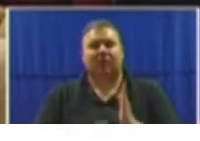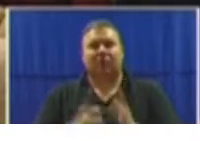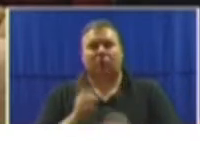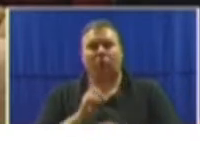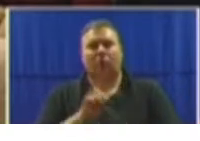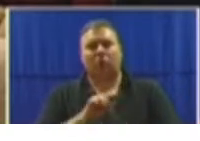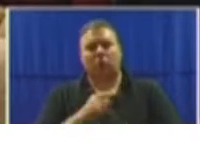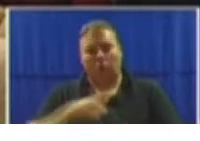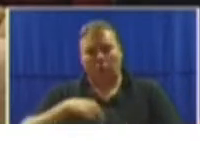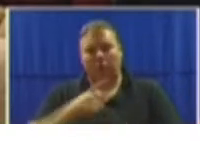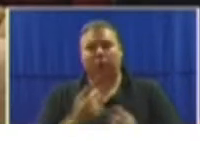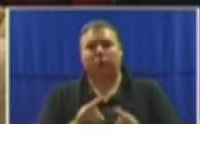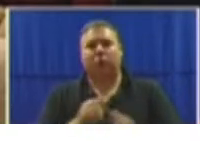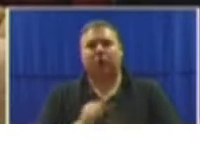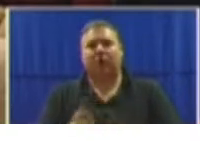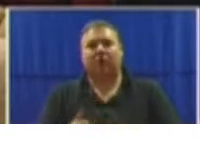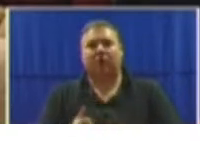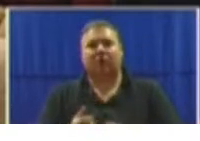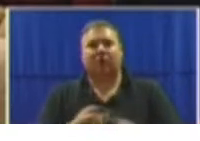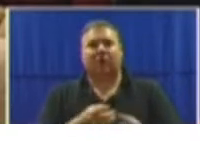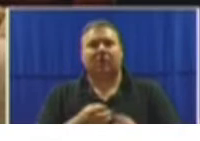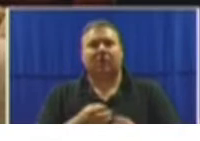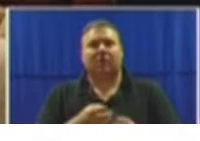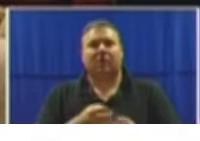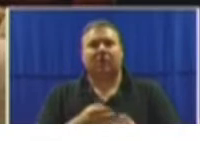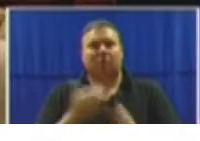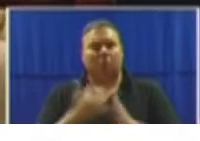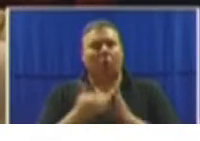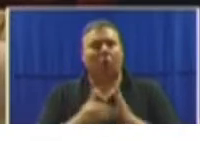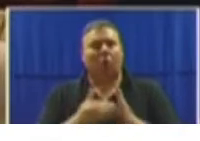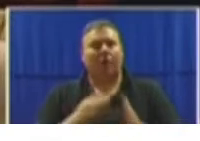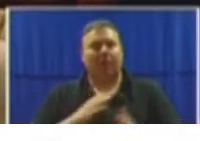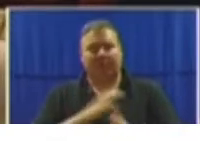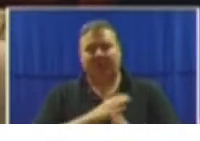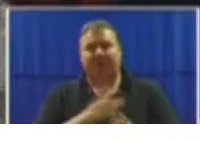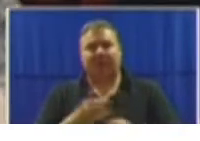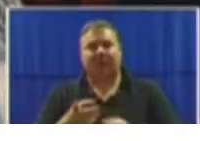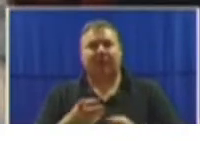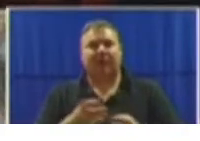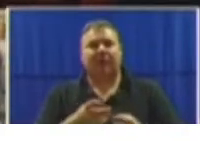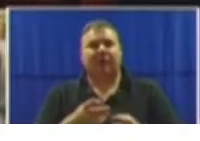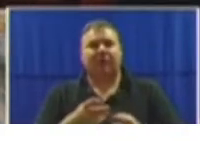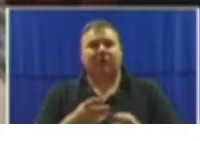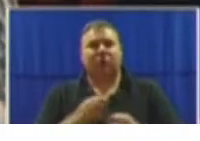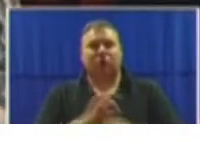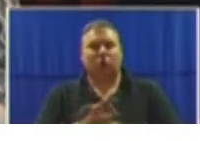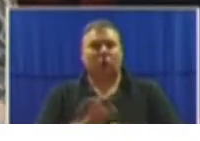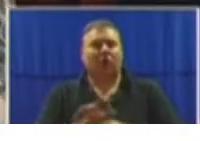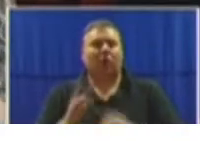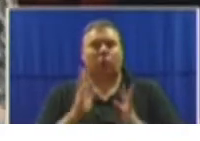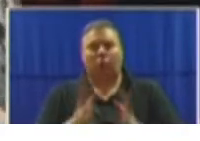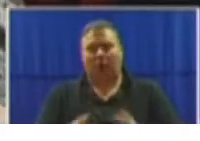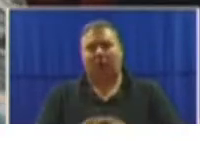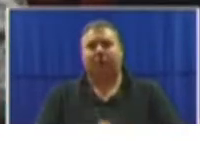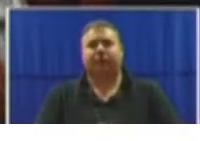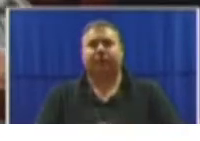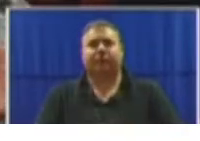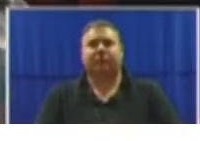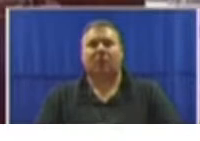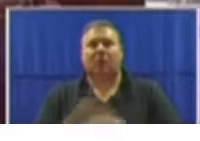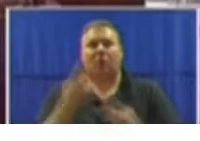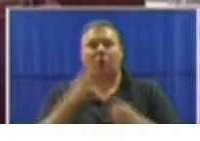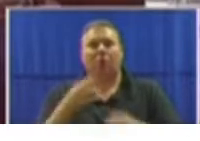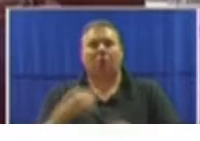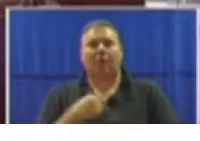next will be dealt with tomorrow at the programming committee. I thank you. Honorable members,